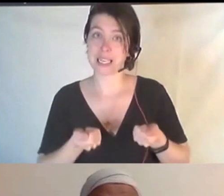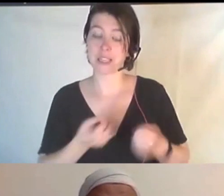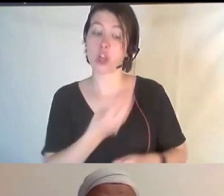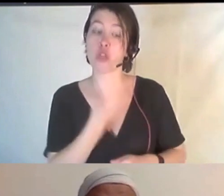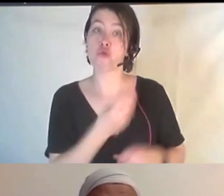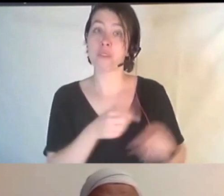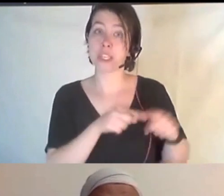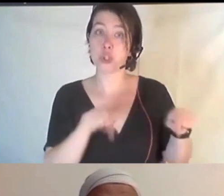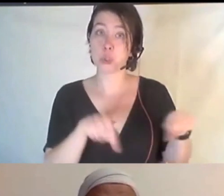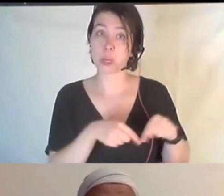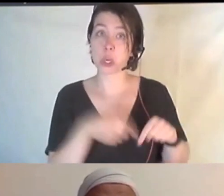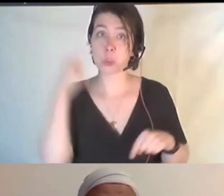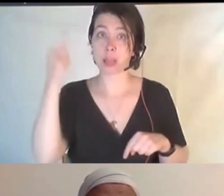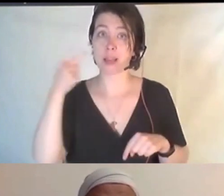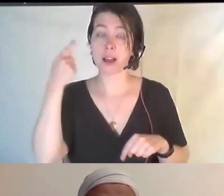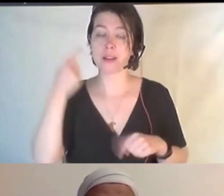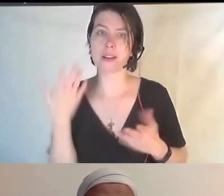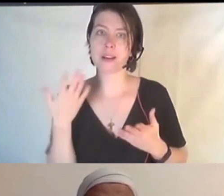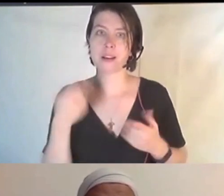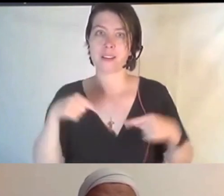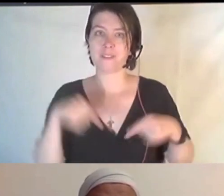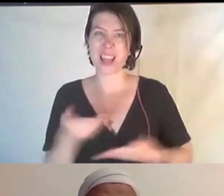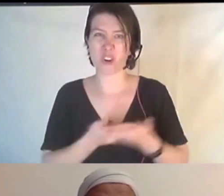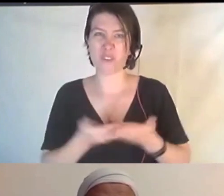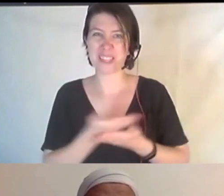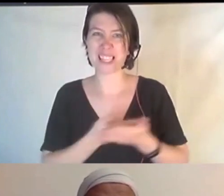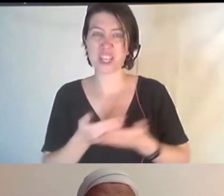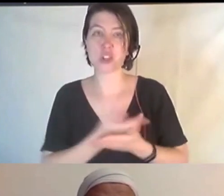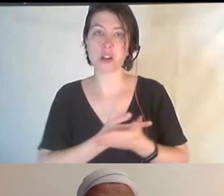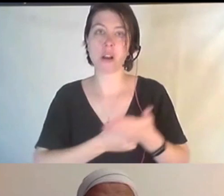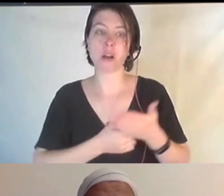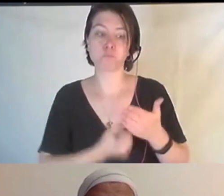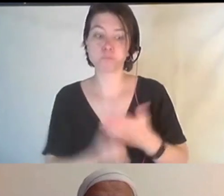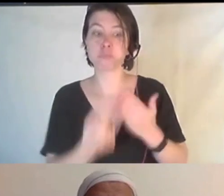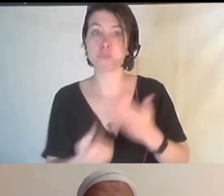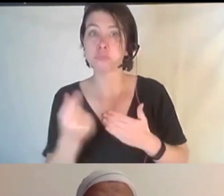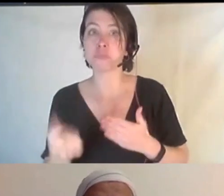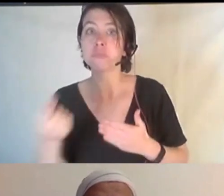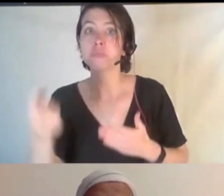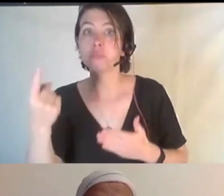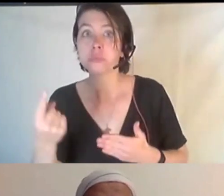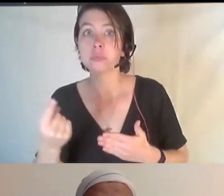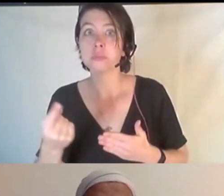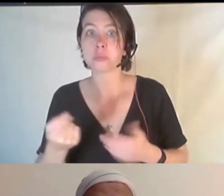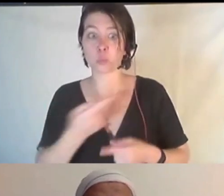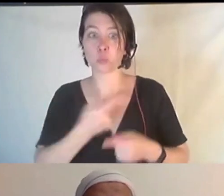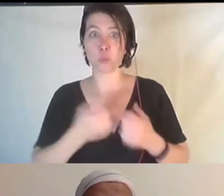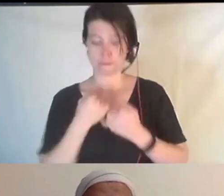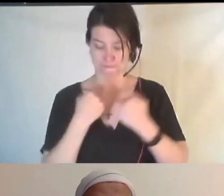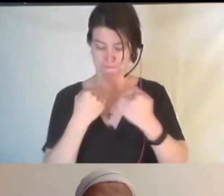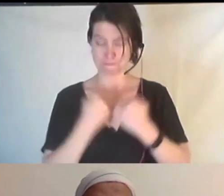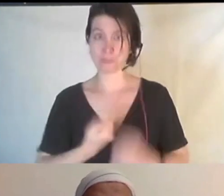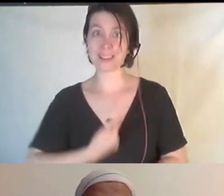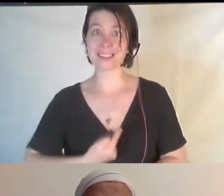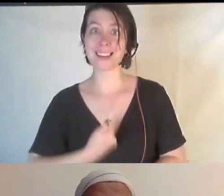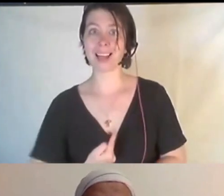is a conversation we have all the time. And we do police ourselves all the time too, because we're also very concerned that we're not